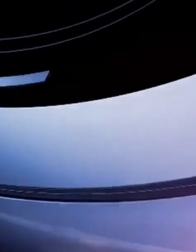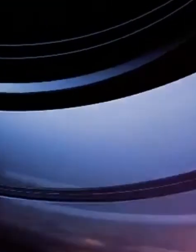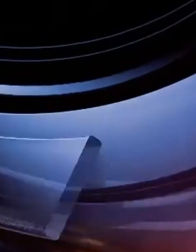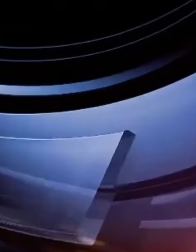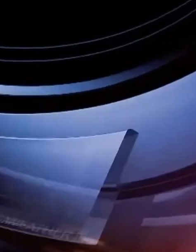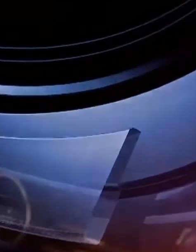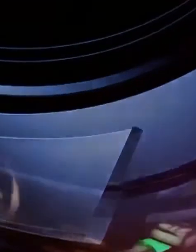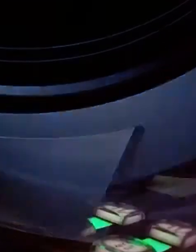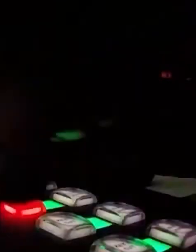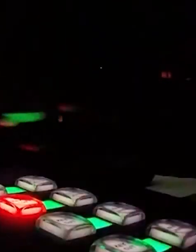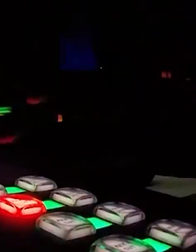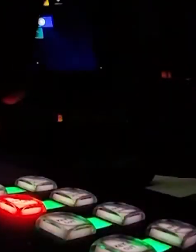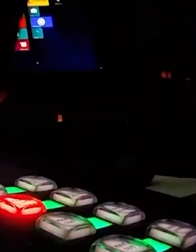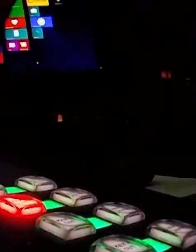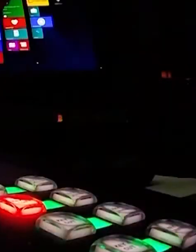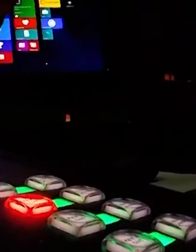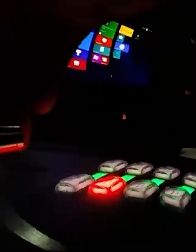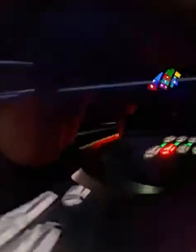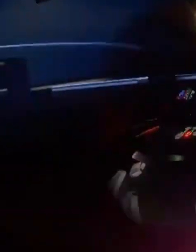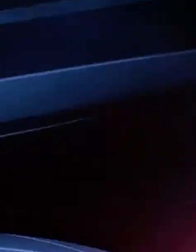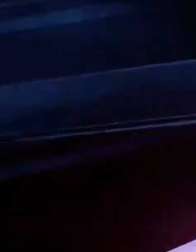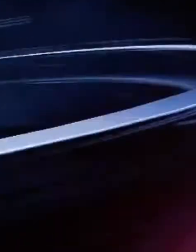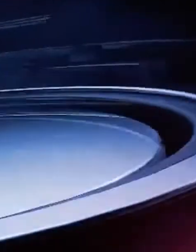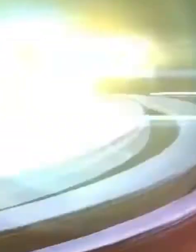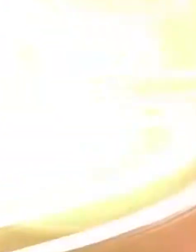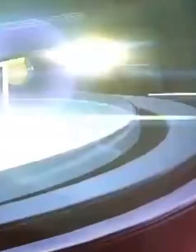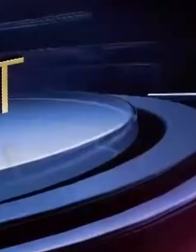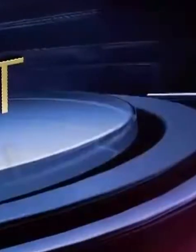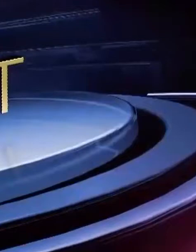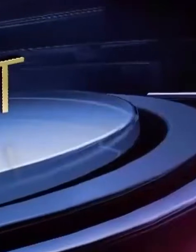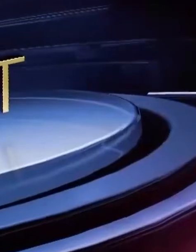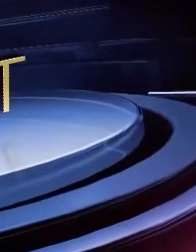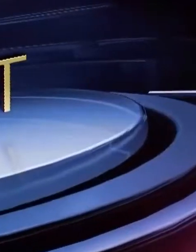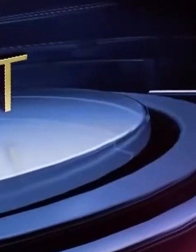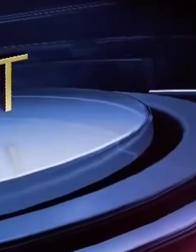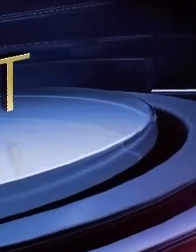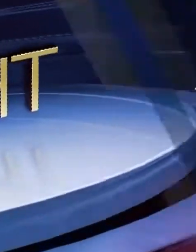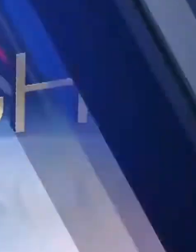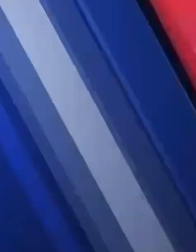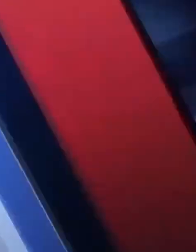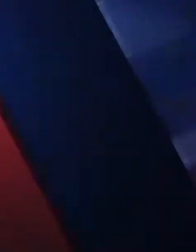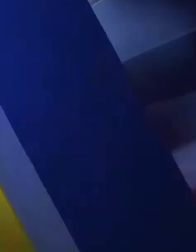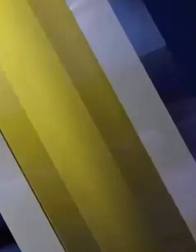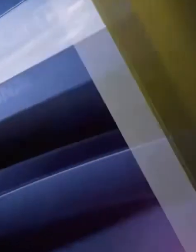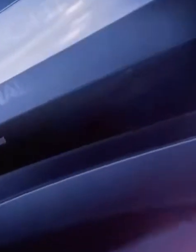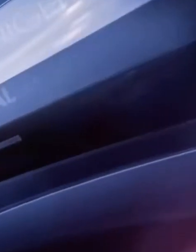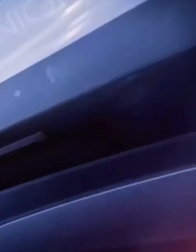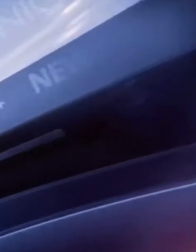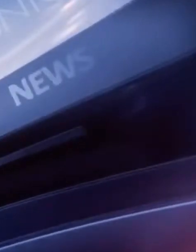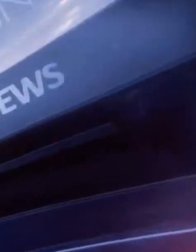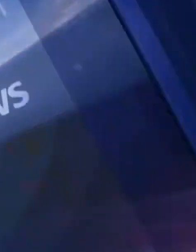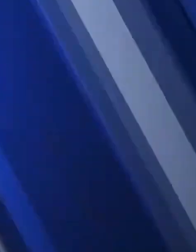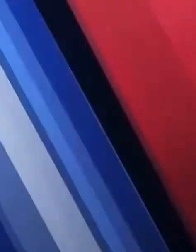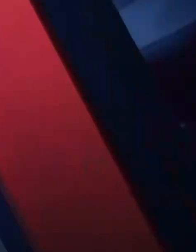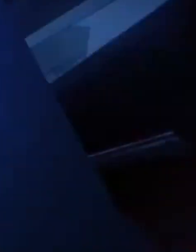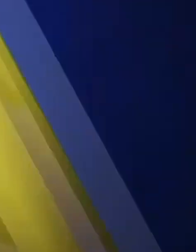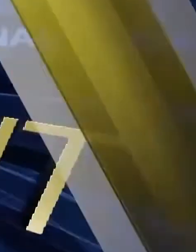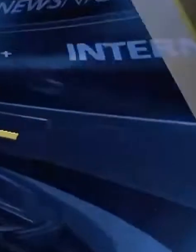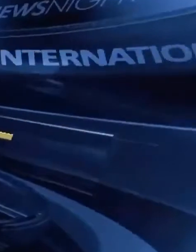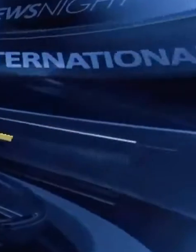Broadcasting from our studios in the Pine St. Michael, this is CBC NewsNight, starting now.